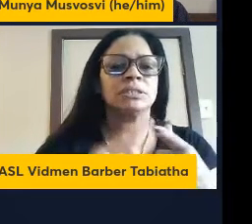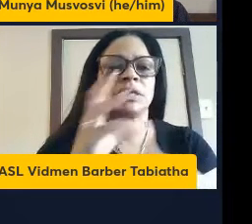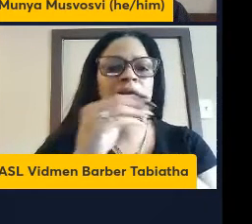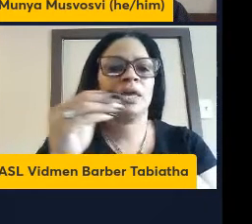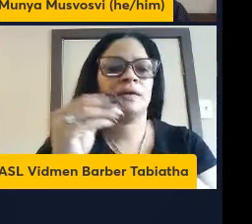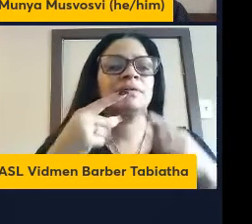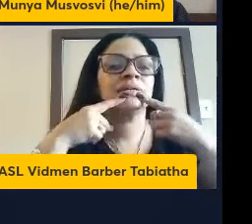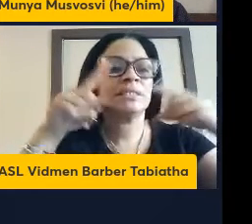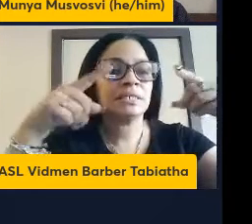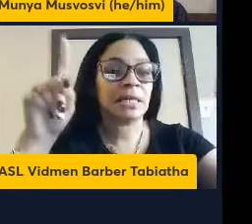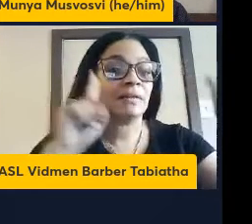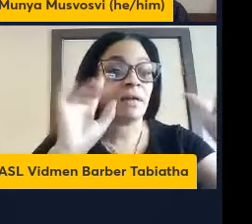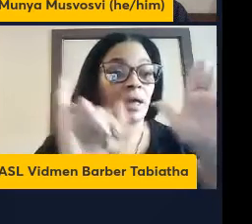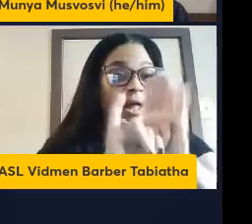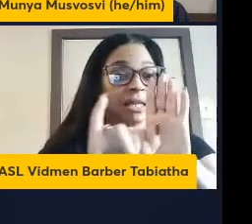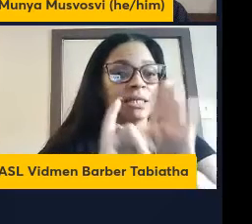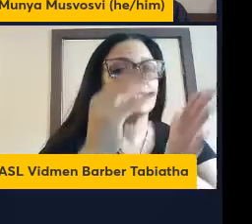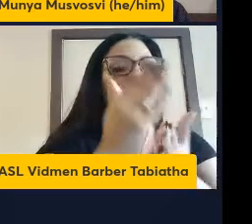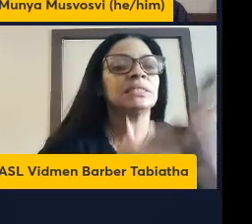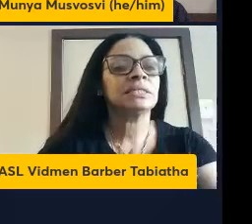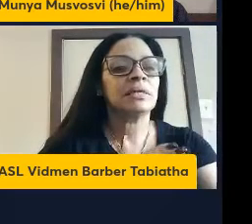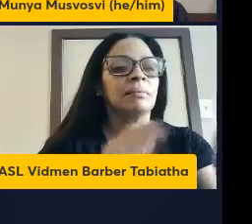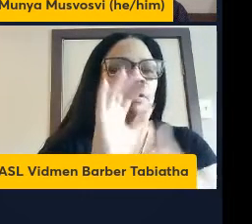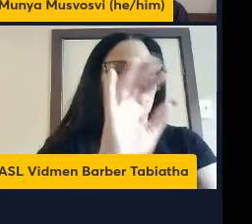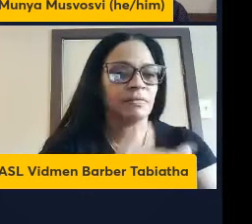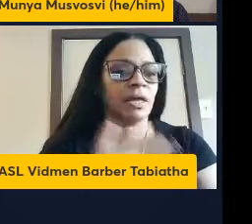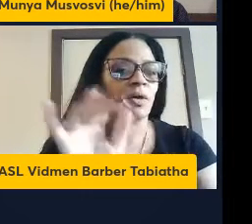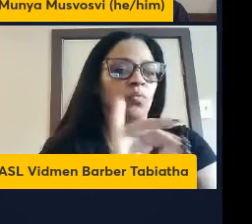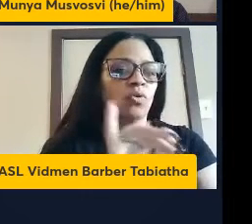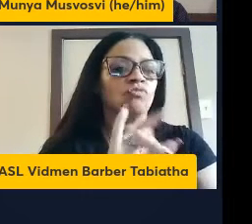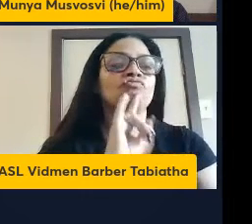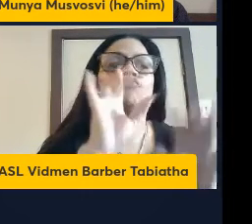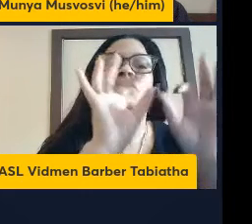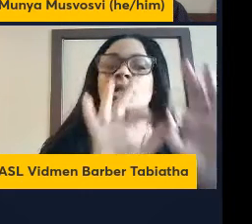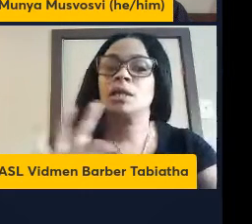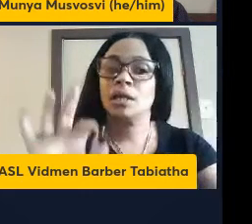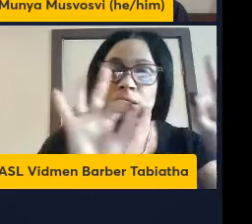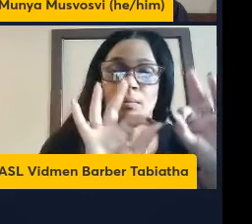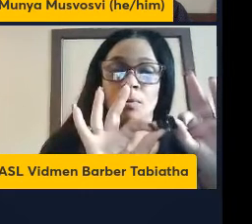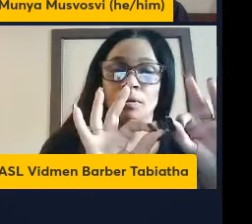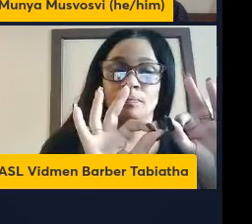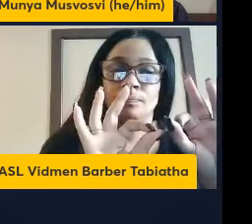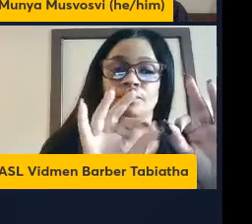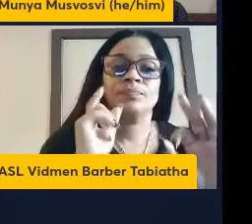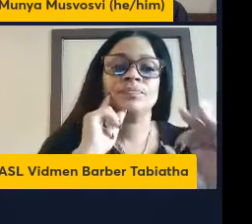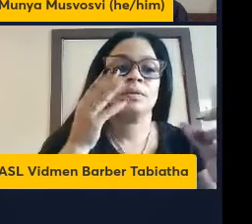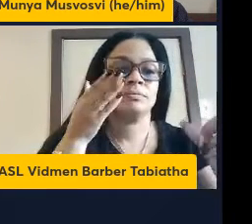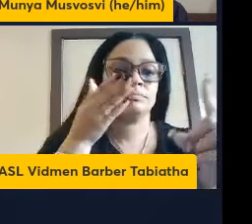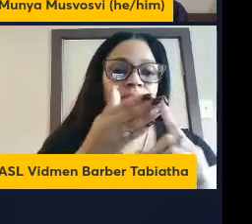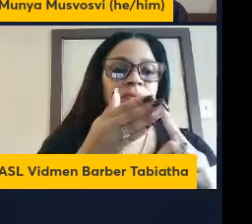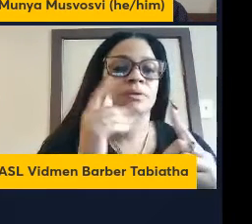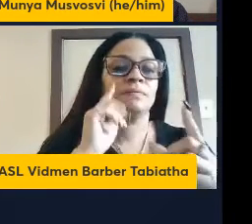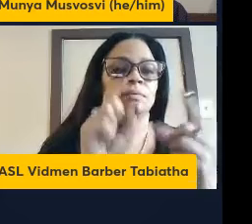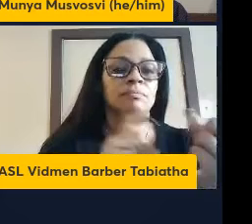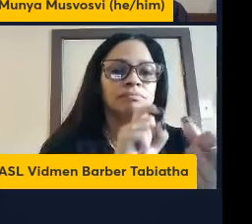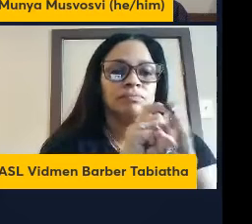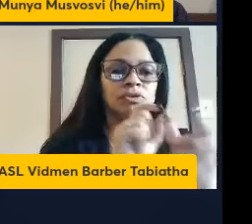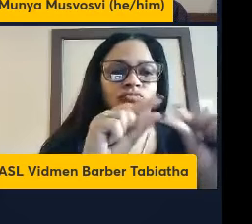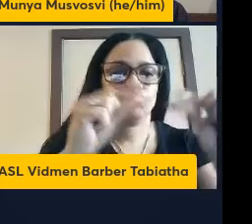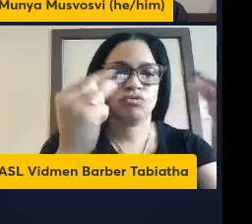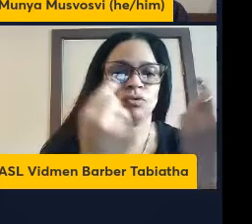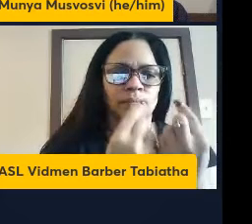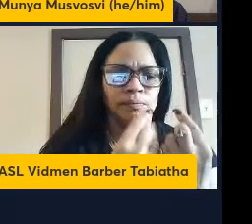to successfully identify some of the epitopes, which was quite important, that were targeted by these specificity groups